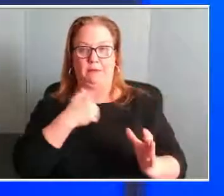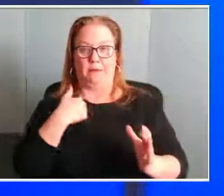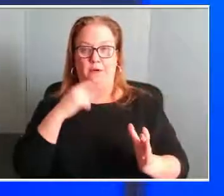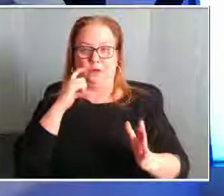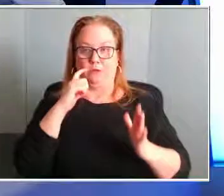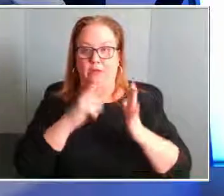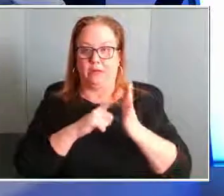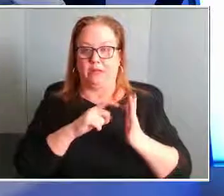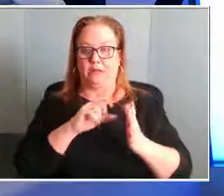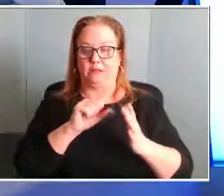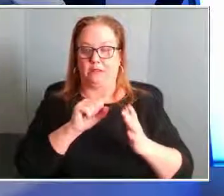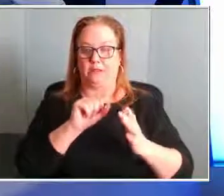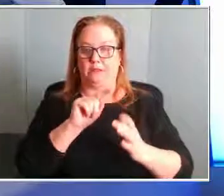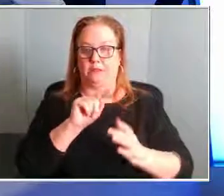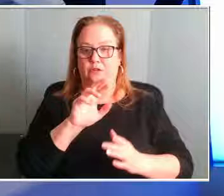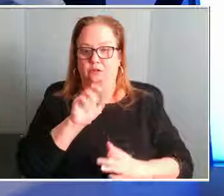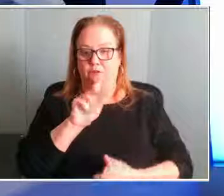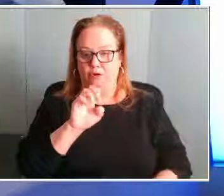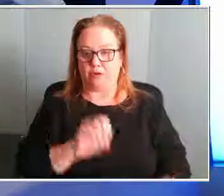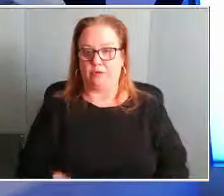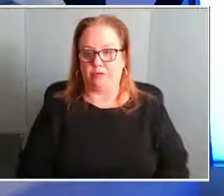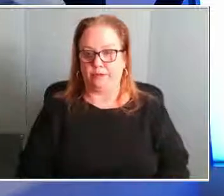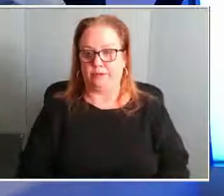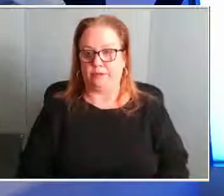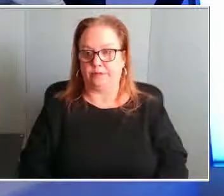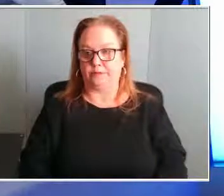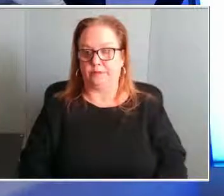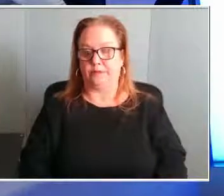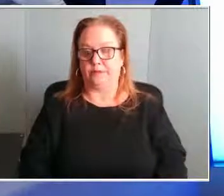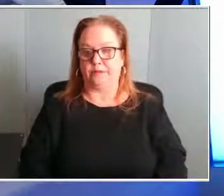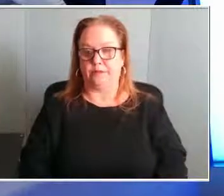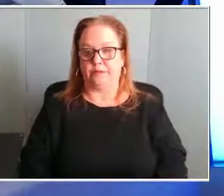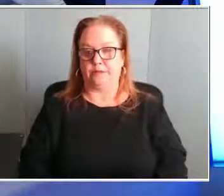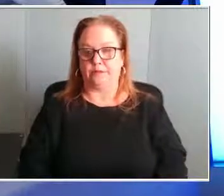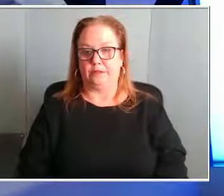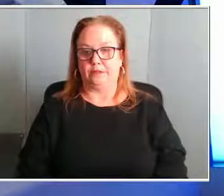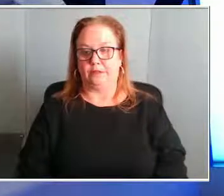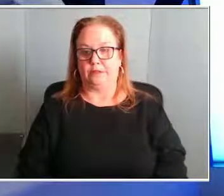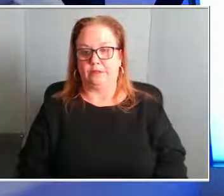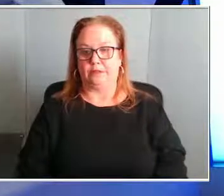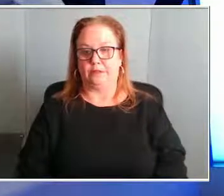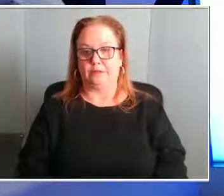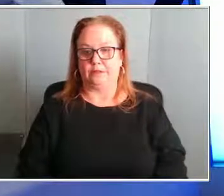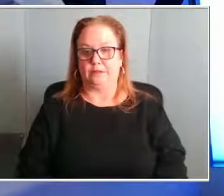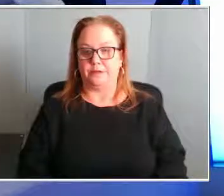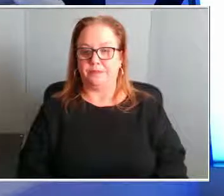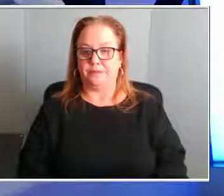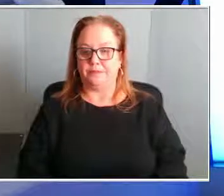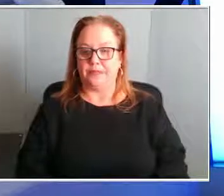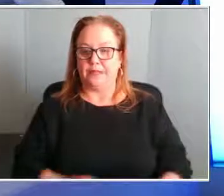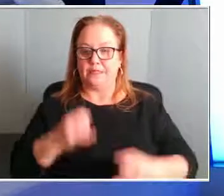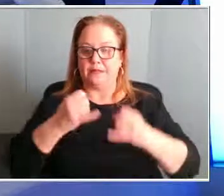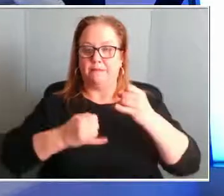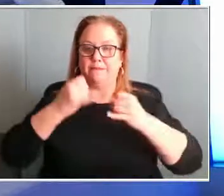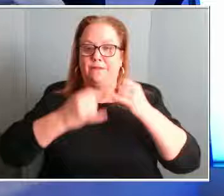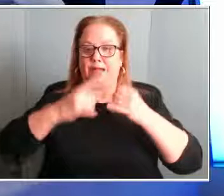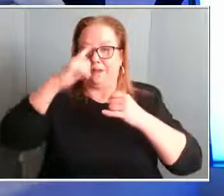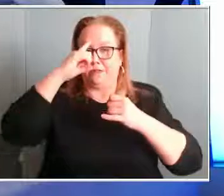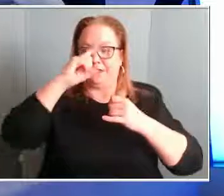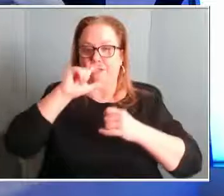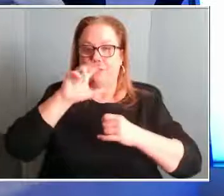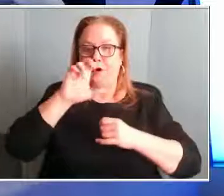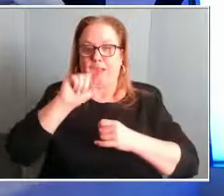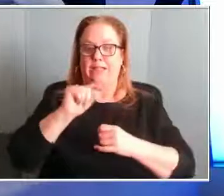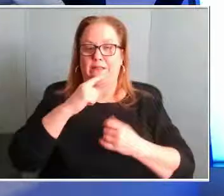this case, Sherry McKellen. Exactly. Right. That's a big darn deal. Folks, let's get some final thoughts from our guests. I want to tell you what